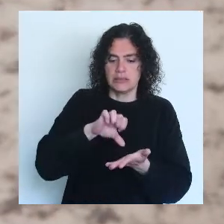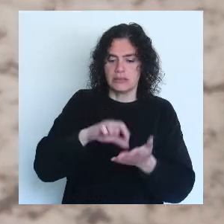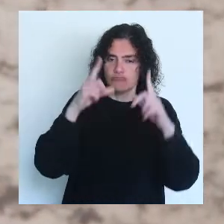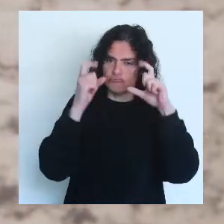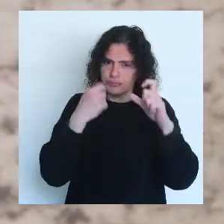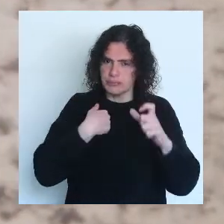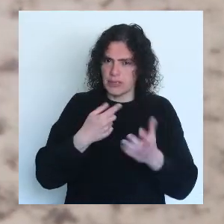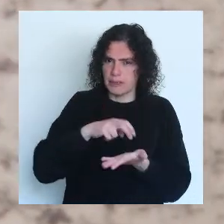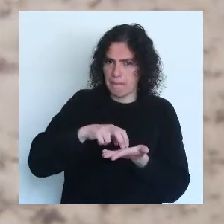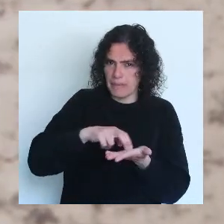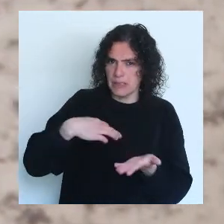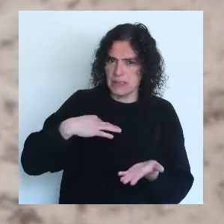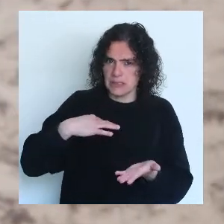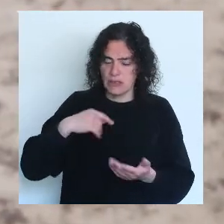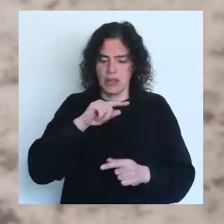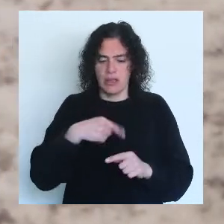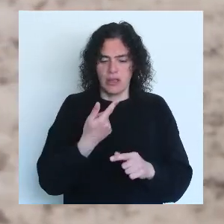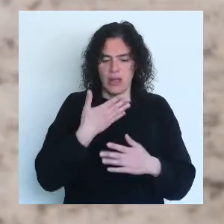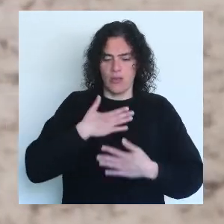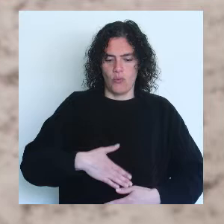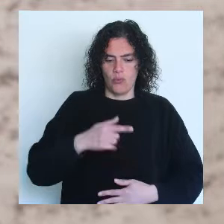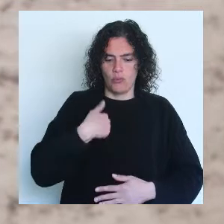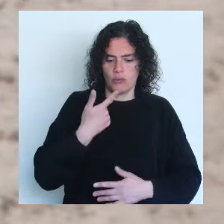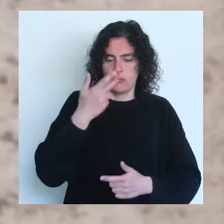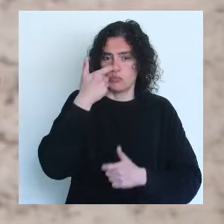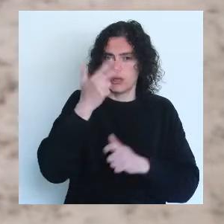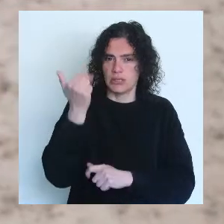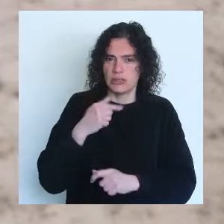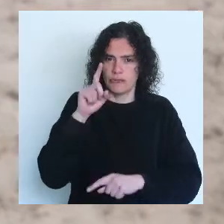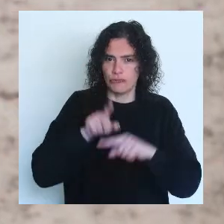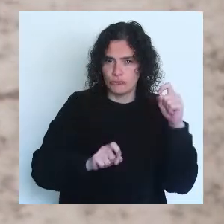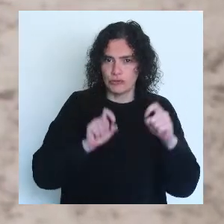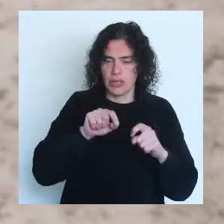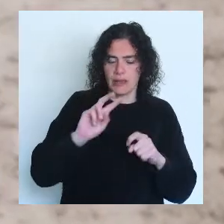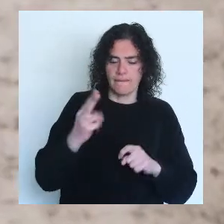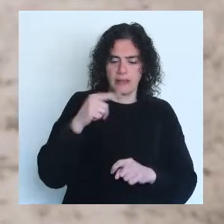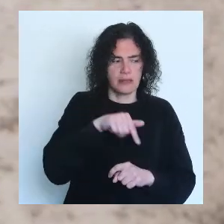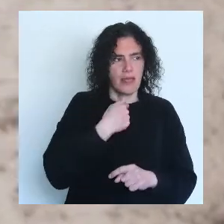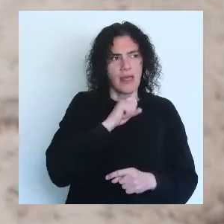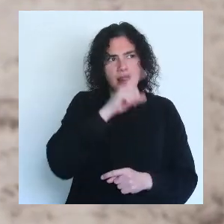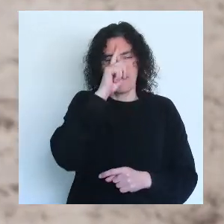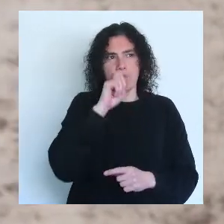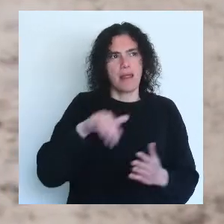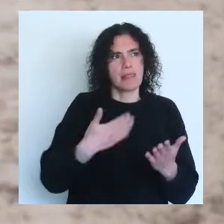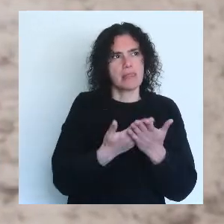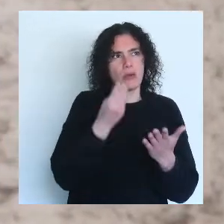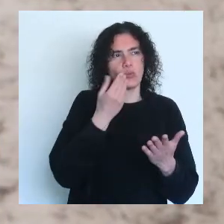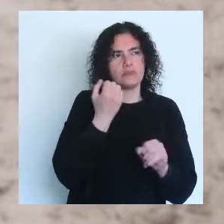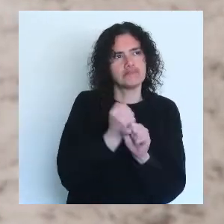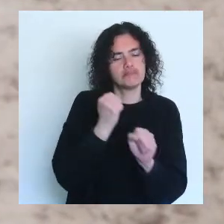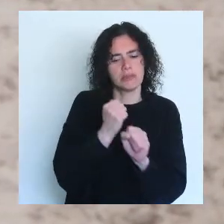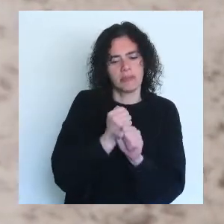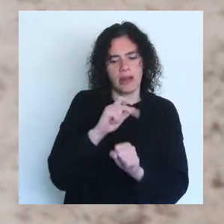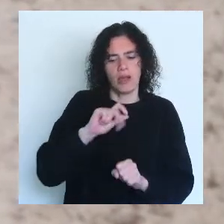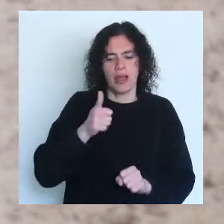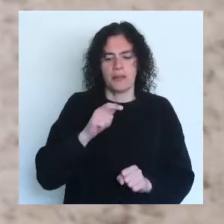this photograph printed on canvas, the body of the artist running away. So two things here. It can remind you, in a way,